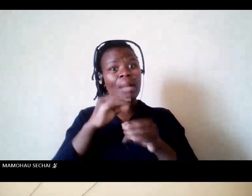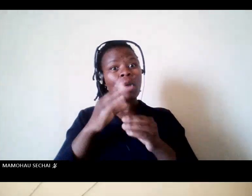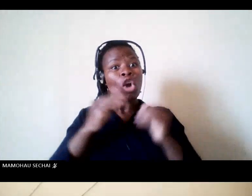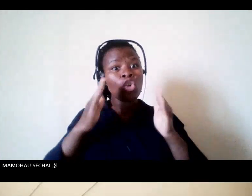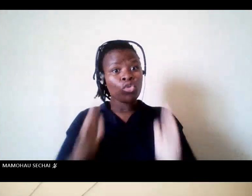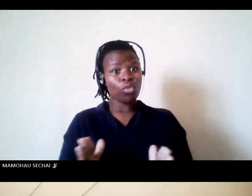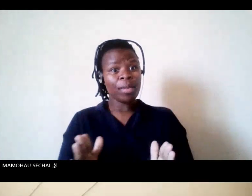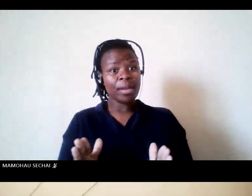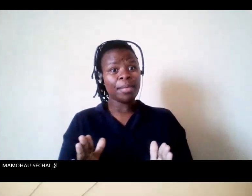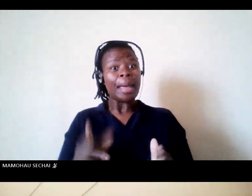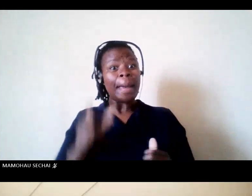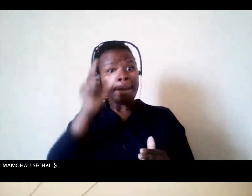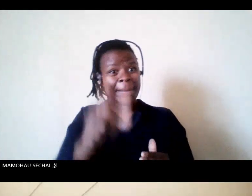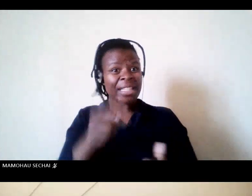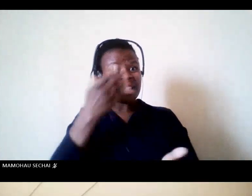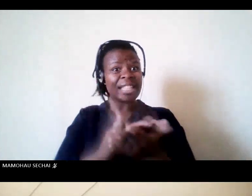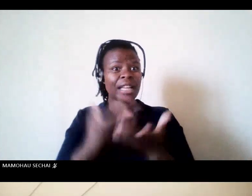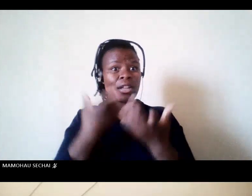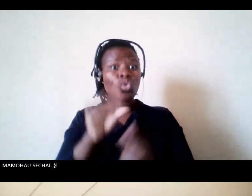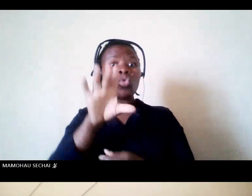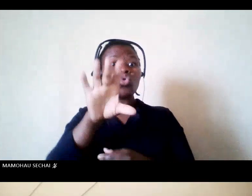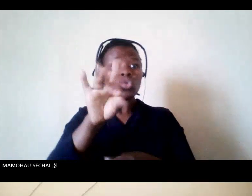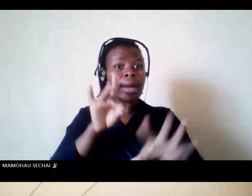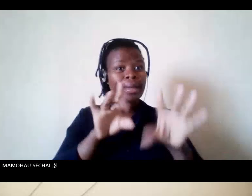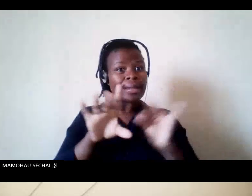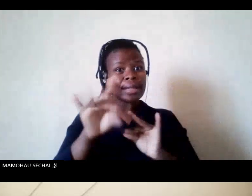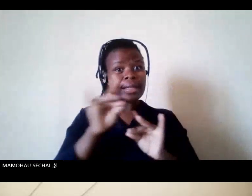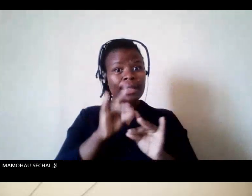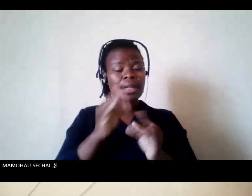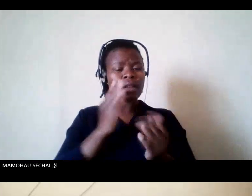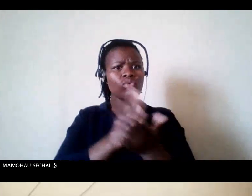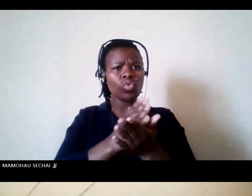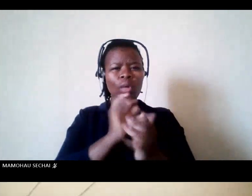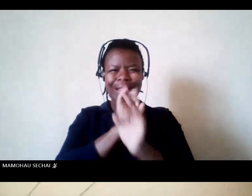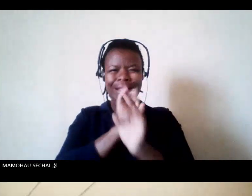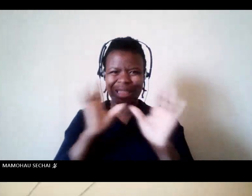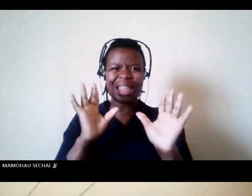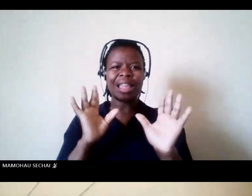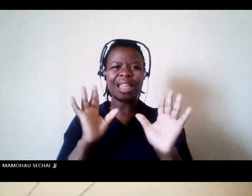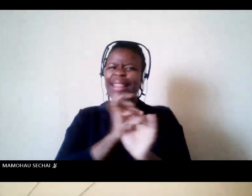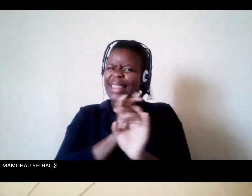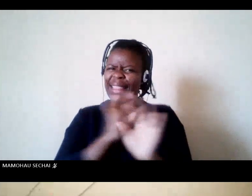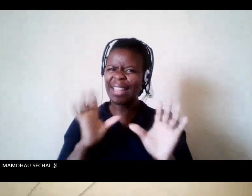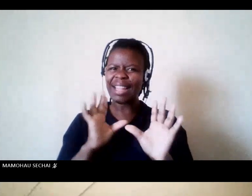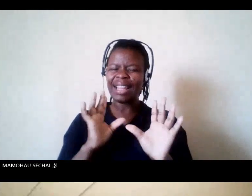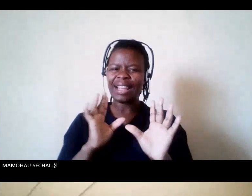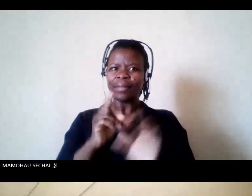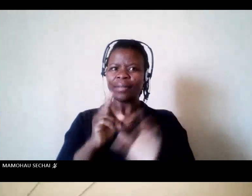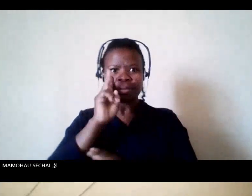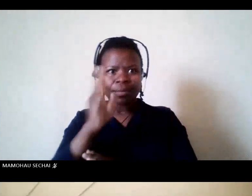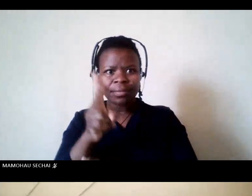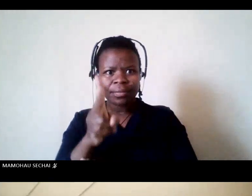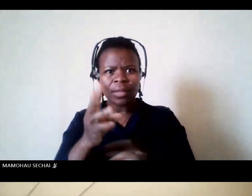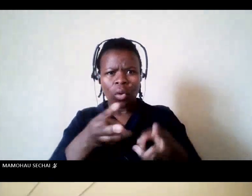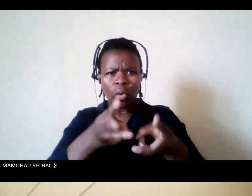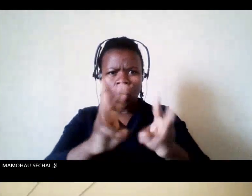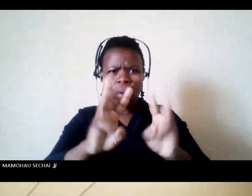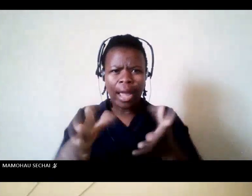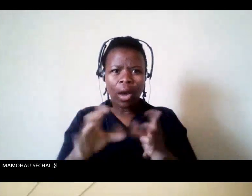make choices and things like that. Judy made it very clear. Well, he's looking at a very linear way of making